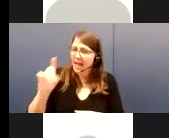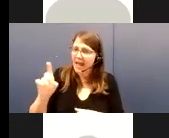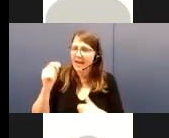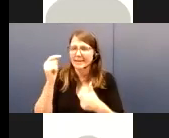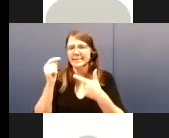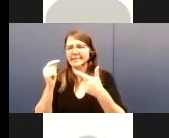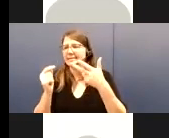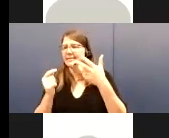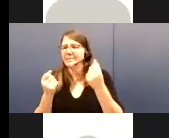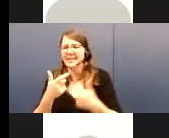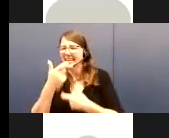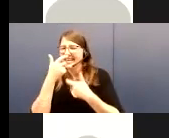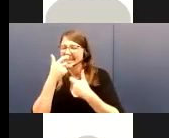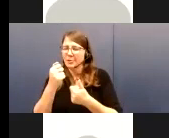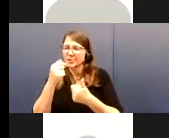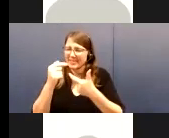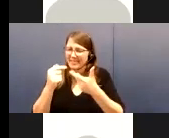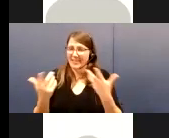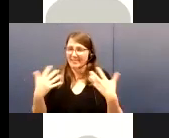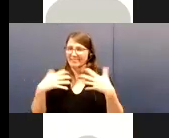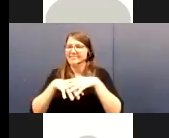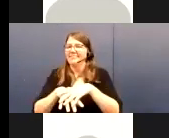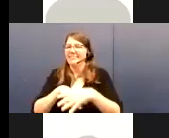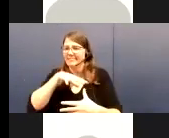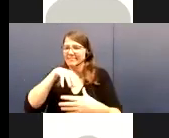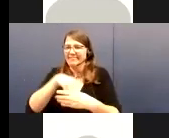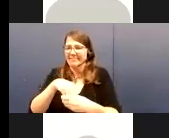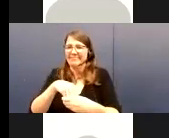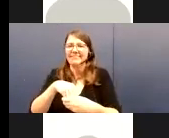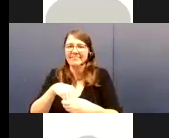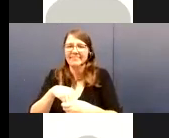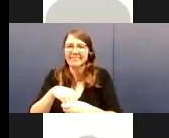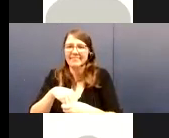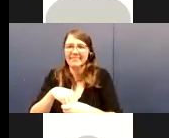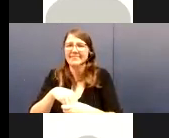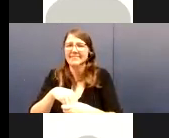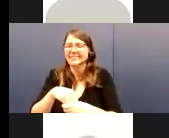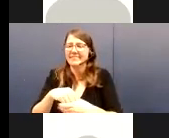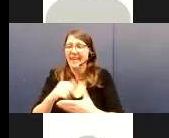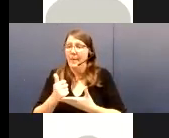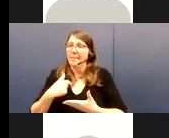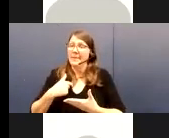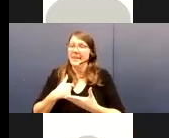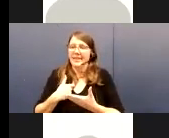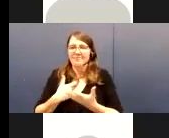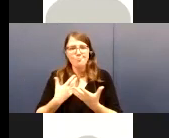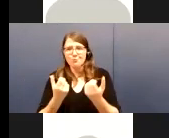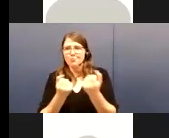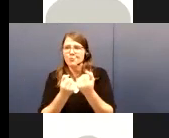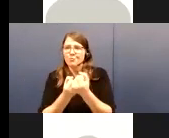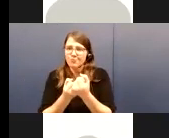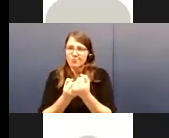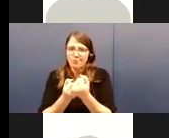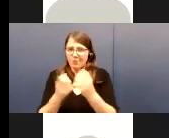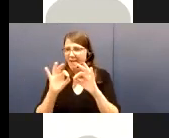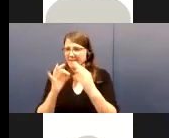things that kind of come together to work with, to help me work with the families, right? So